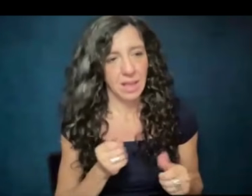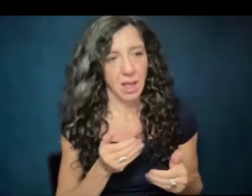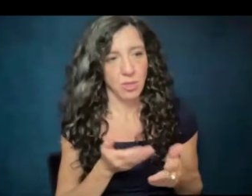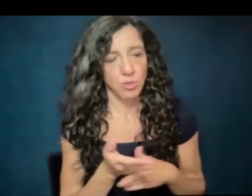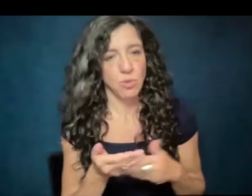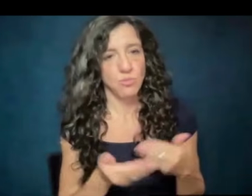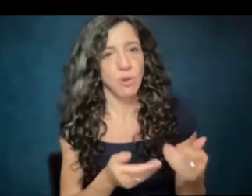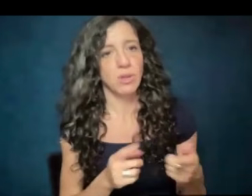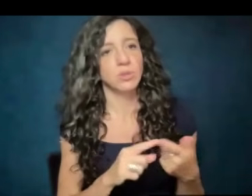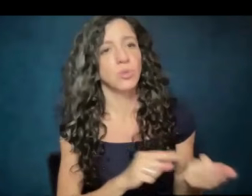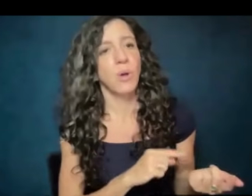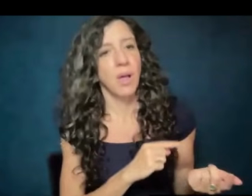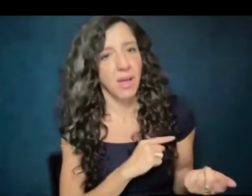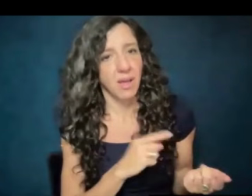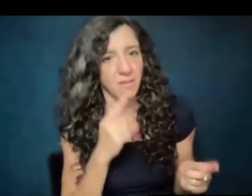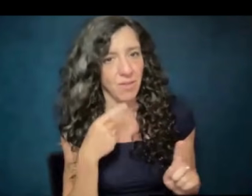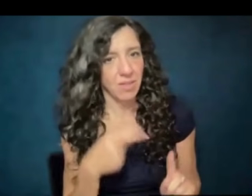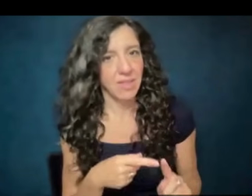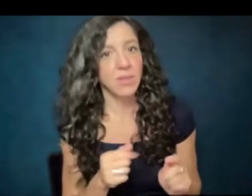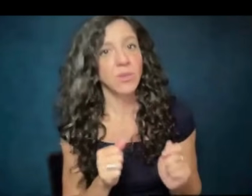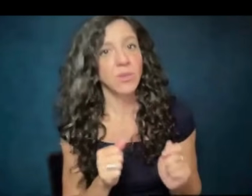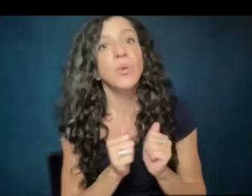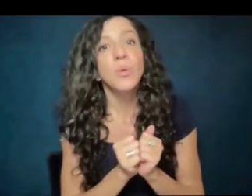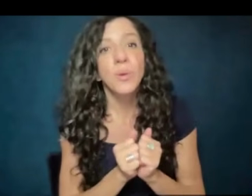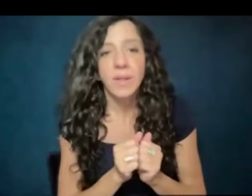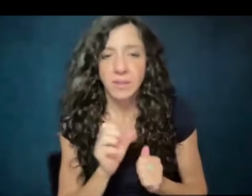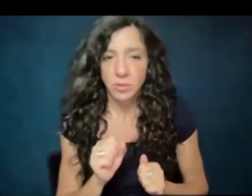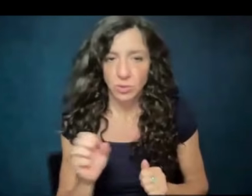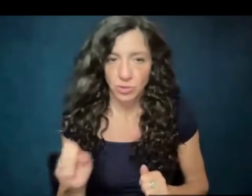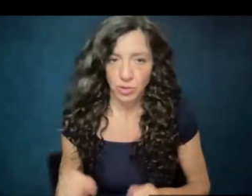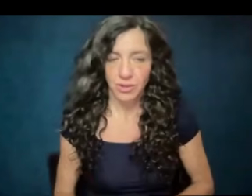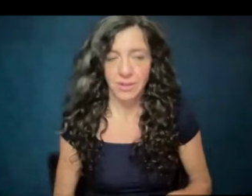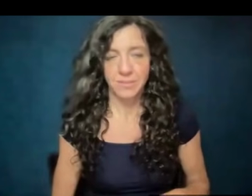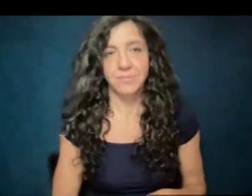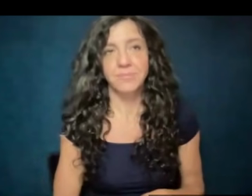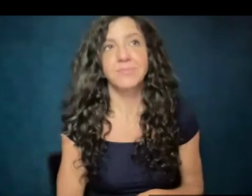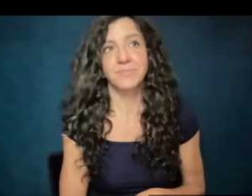to qualify for an individualized threshold with Social Security.